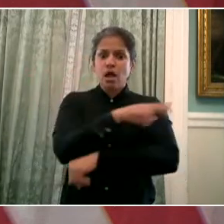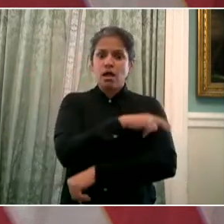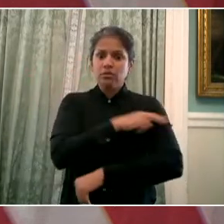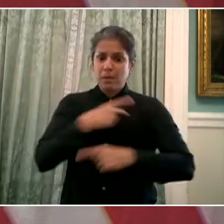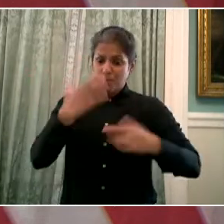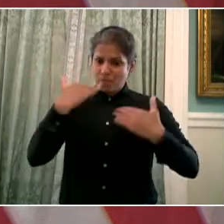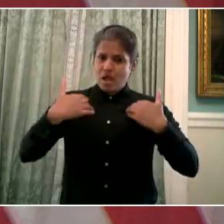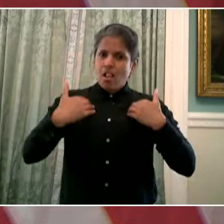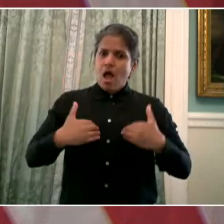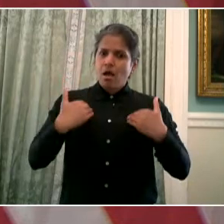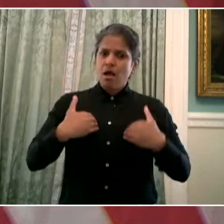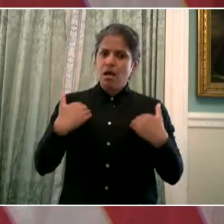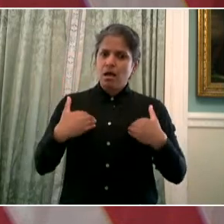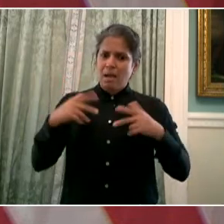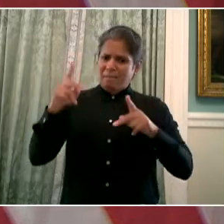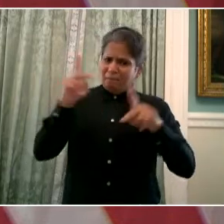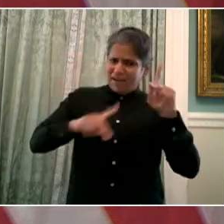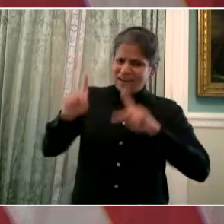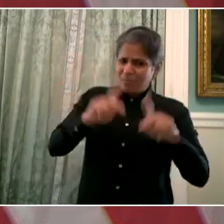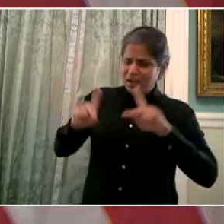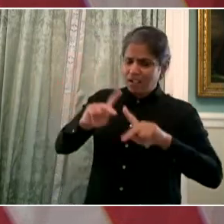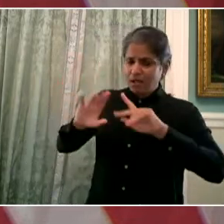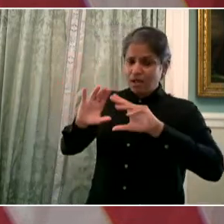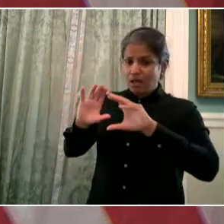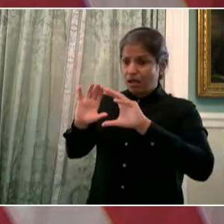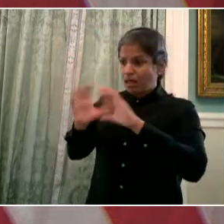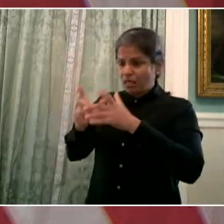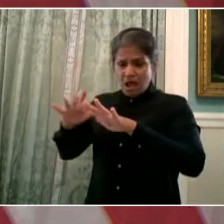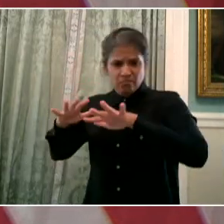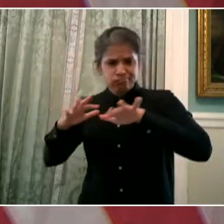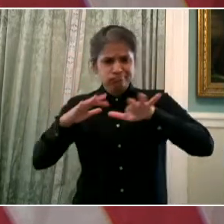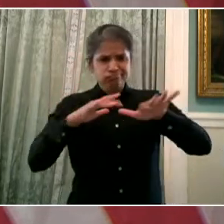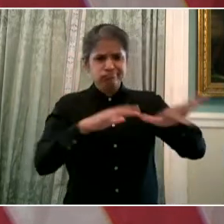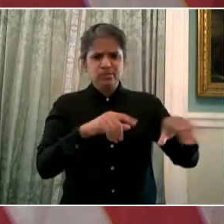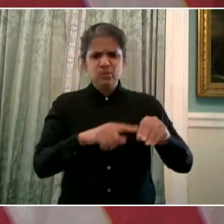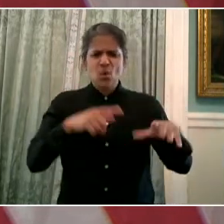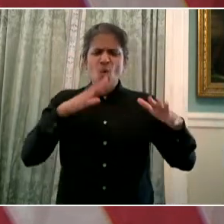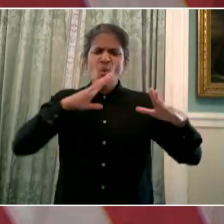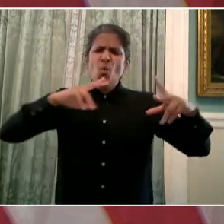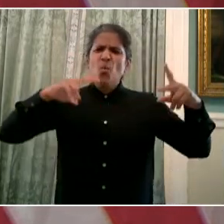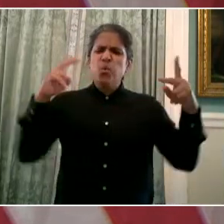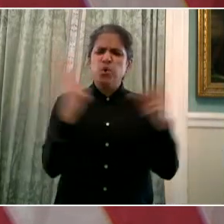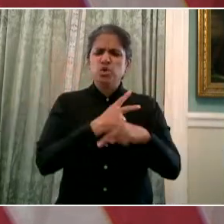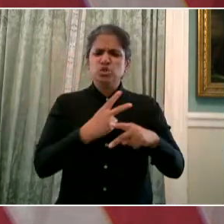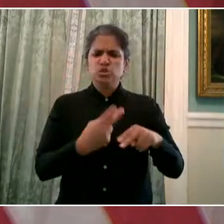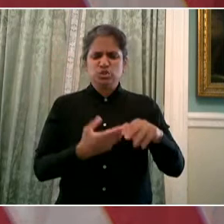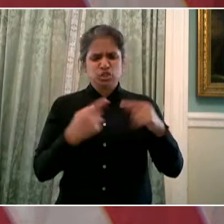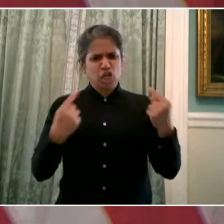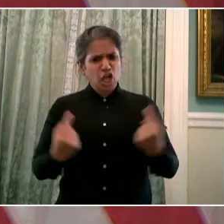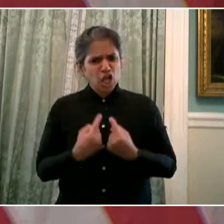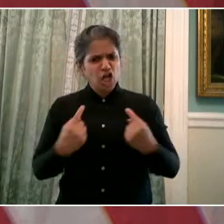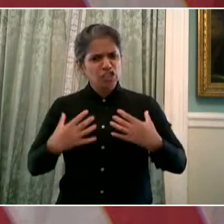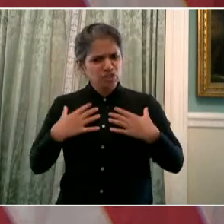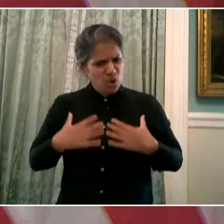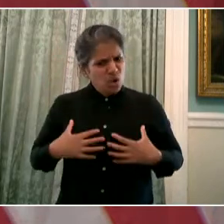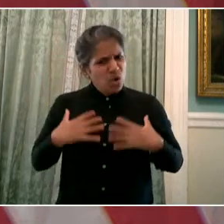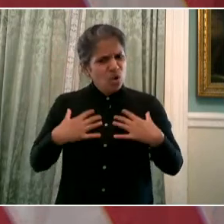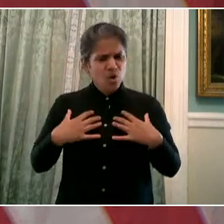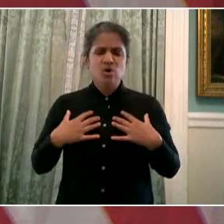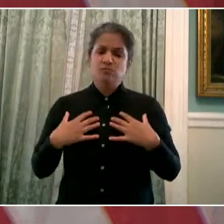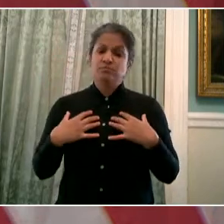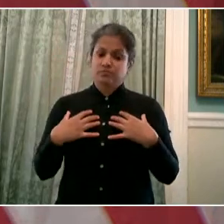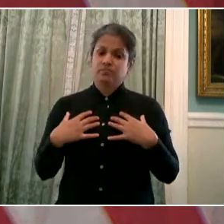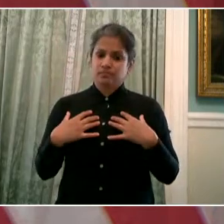brunt of our city's pollution. Those visits have now decreased, but the pre-existing conditions that lead to these disparate